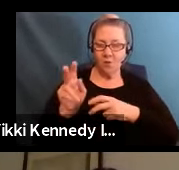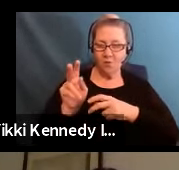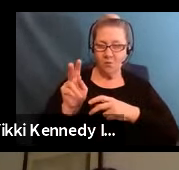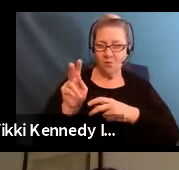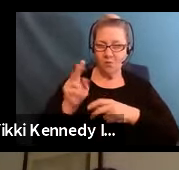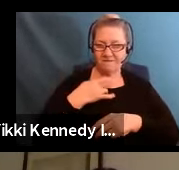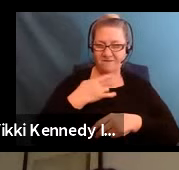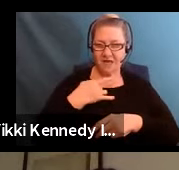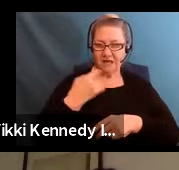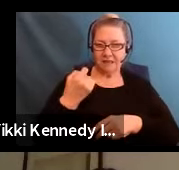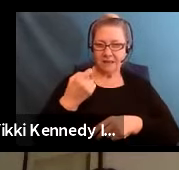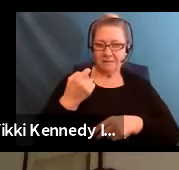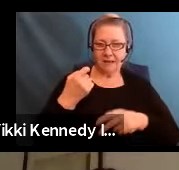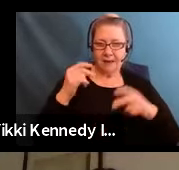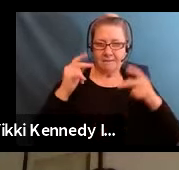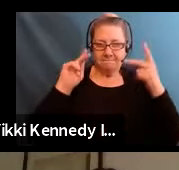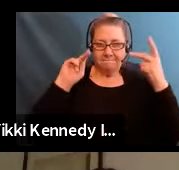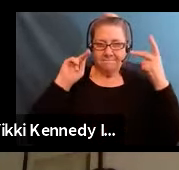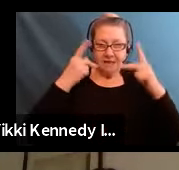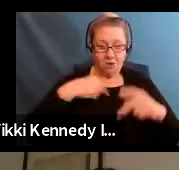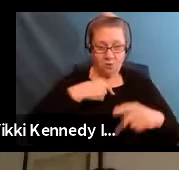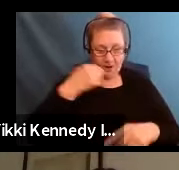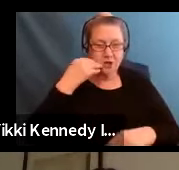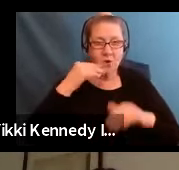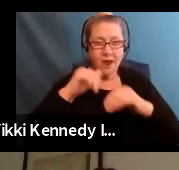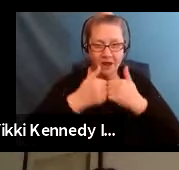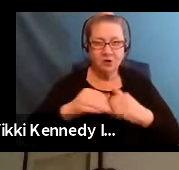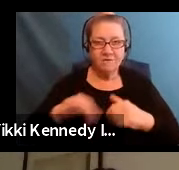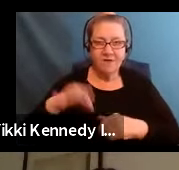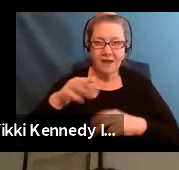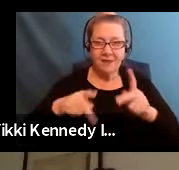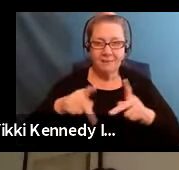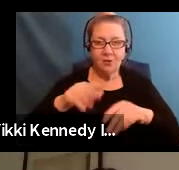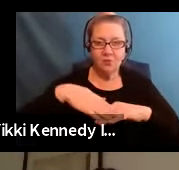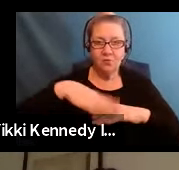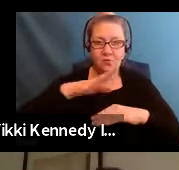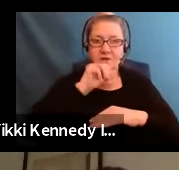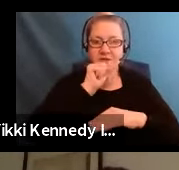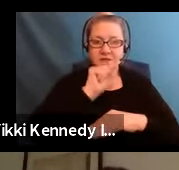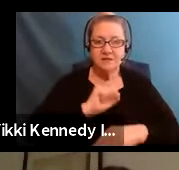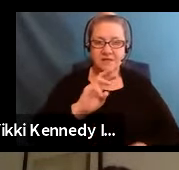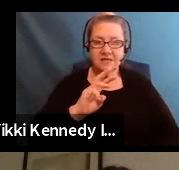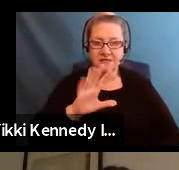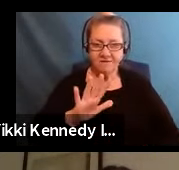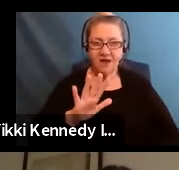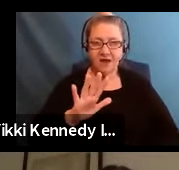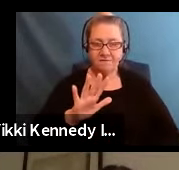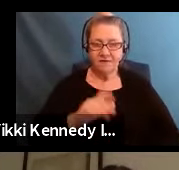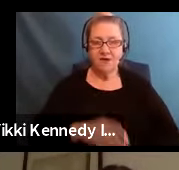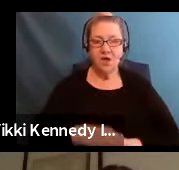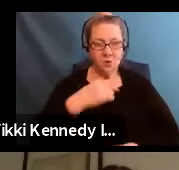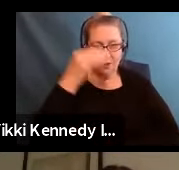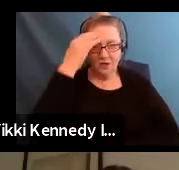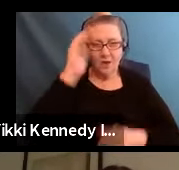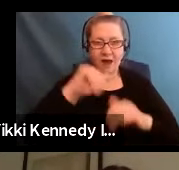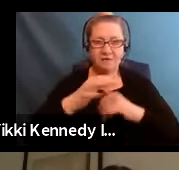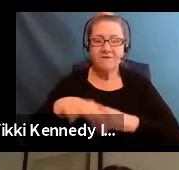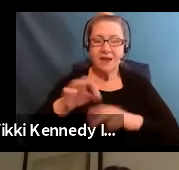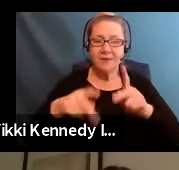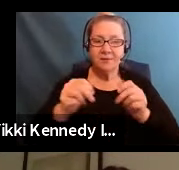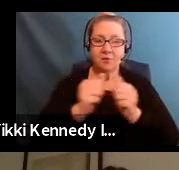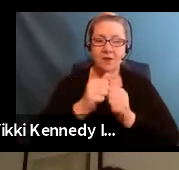of we know how to find 65 and older. We know how to identify people with comorbidities and conditions. We